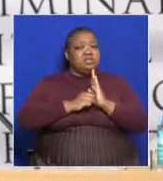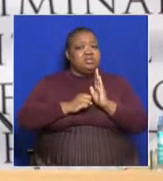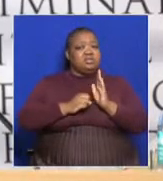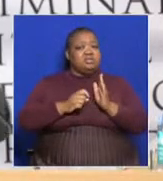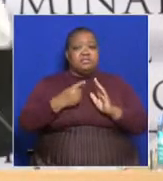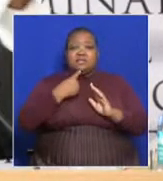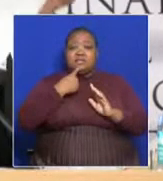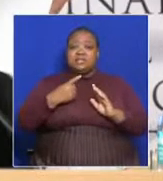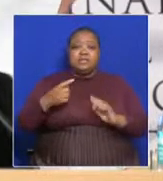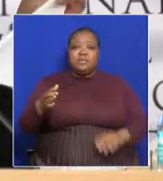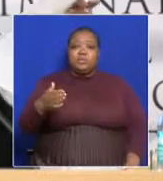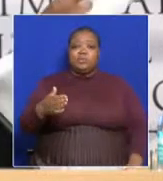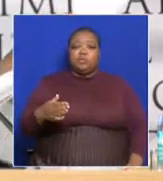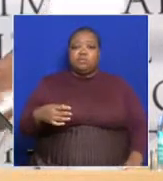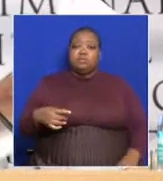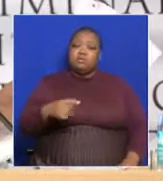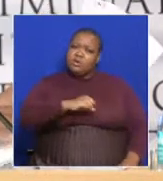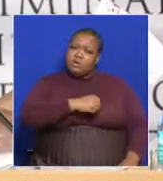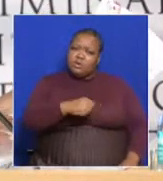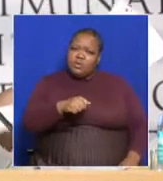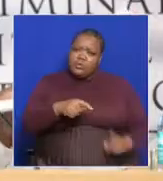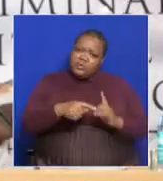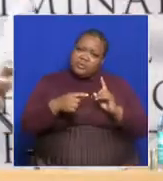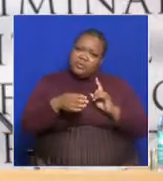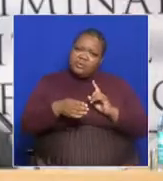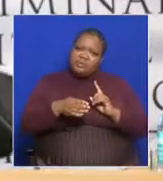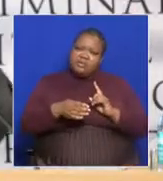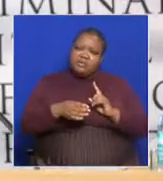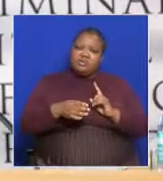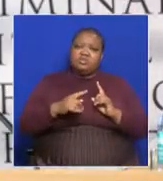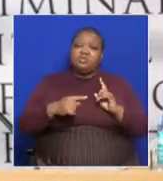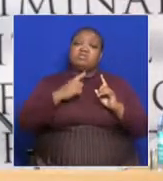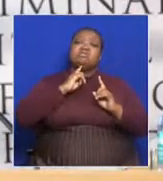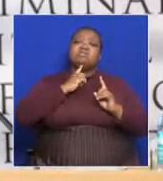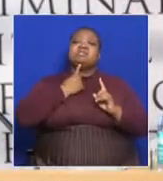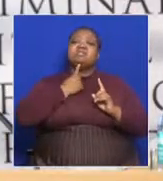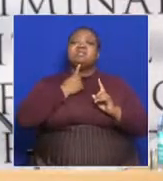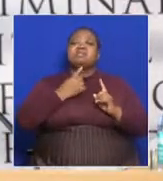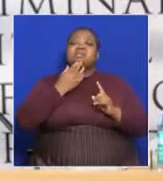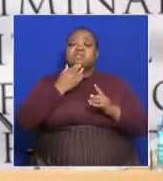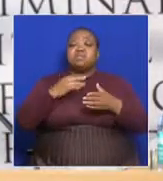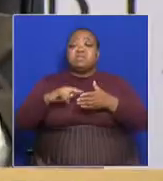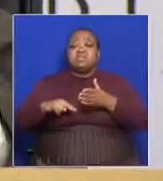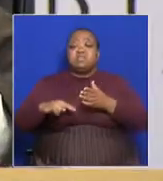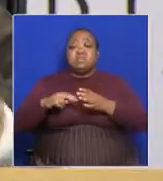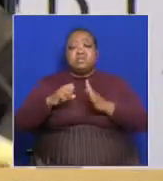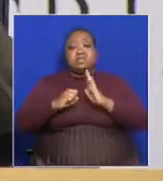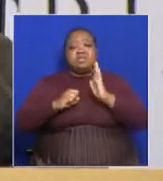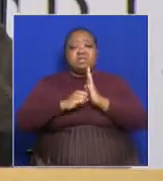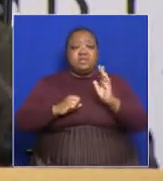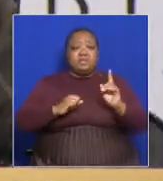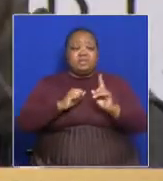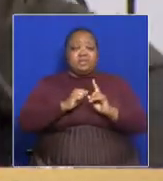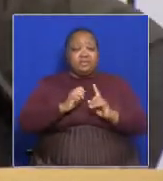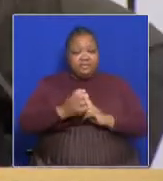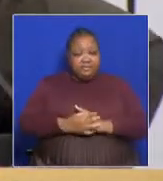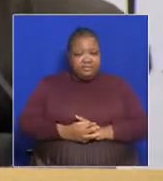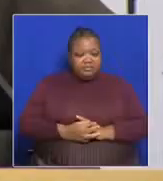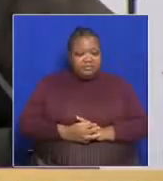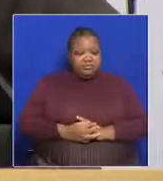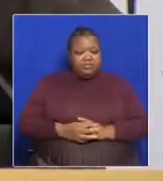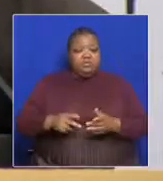was there. Okay, so he's not telling Well, what the does truth. his statement say? Can you read it out? Okay. I You will. dispute that. Let's go to page